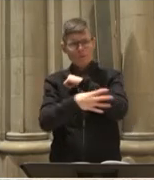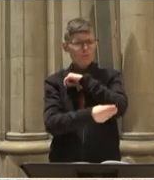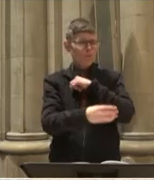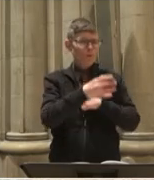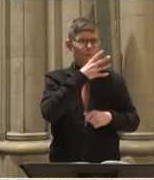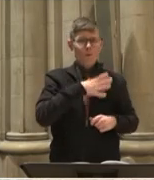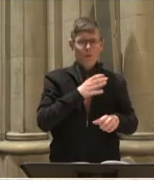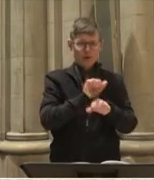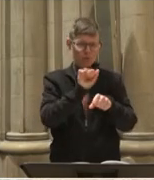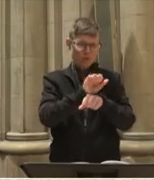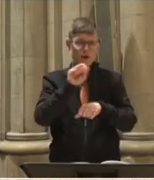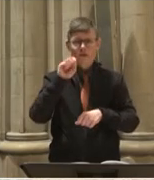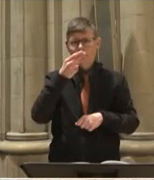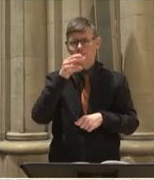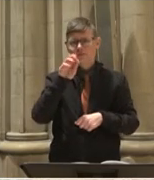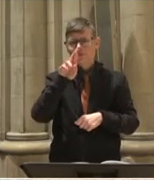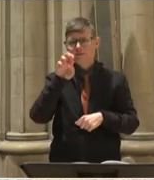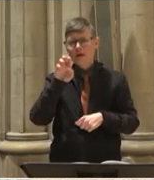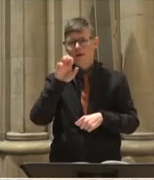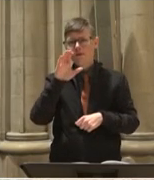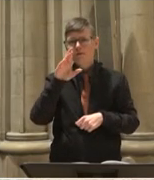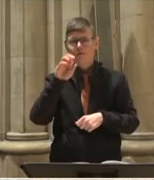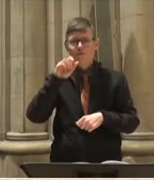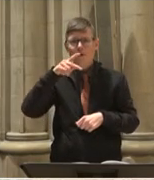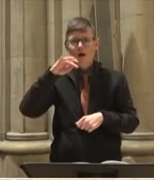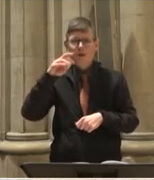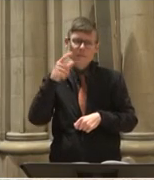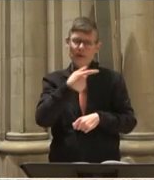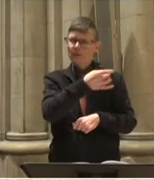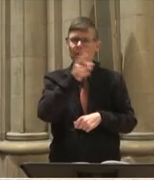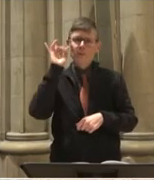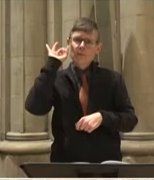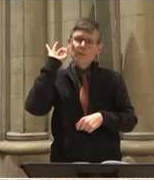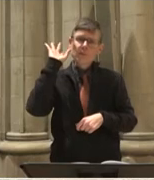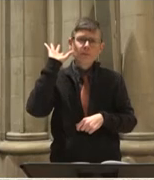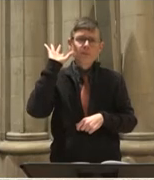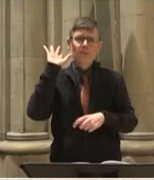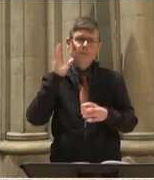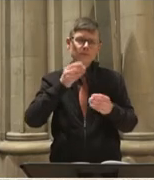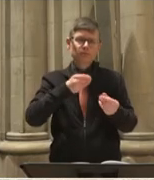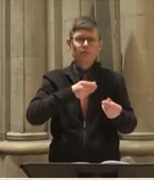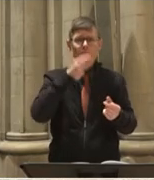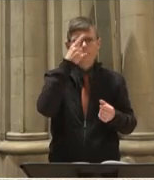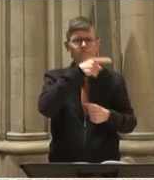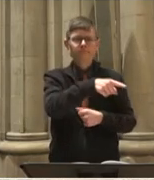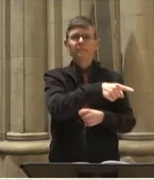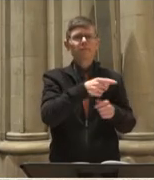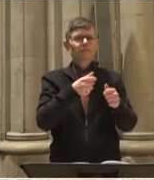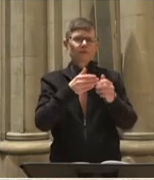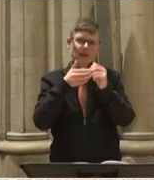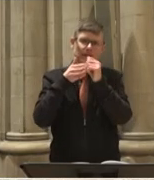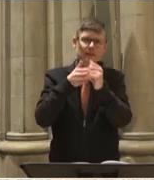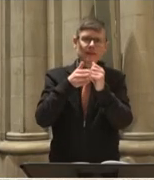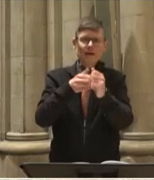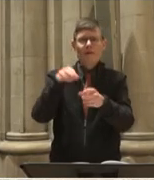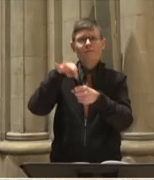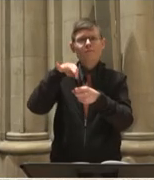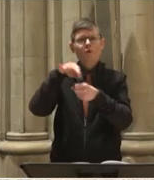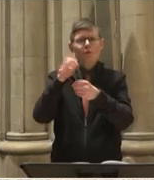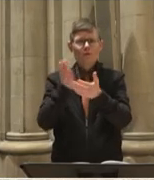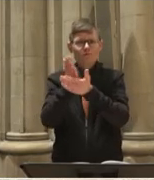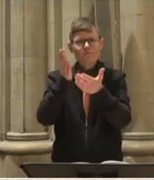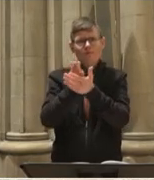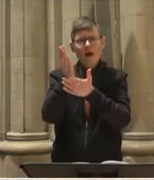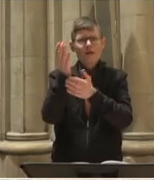Mississippi who endured the harshest treatment imaginable as she led the fight for voting rights in 1960s